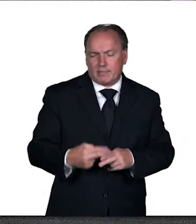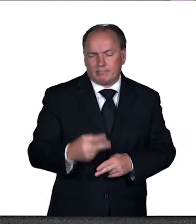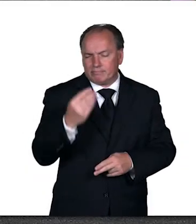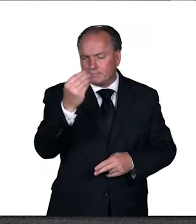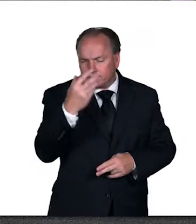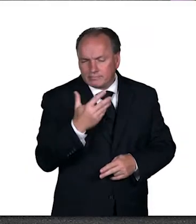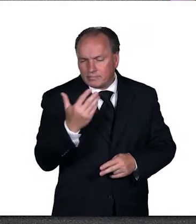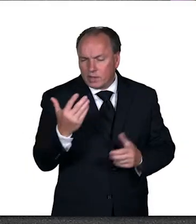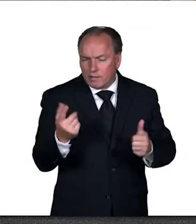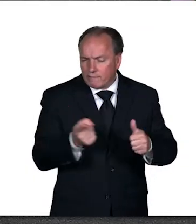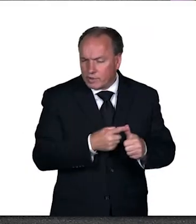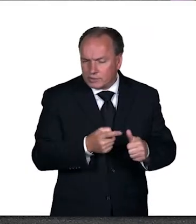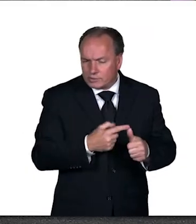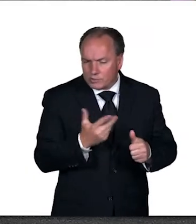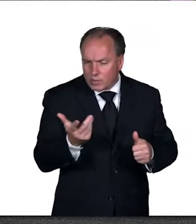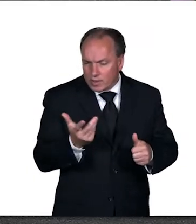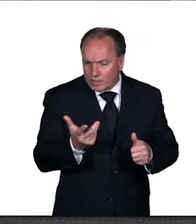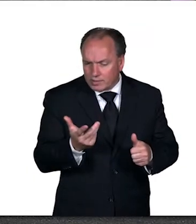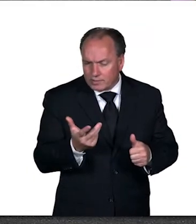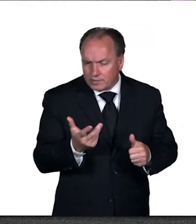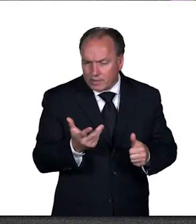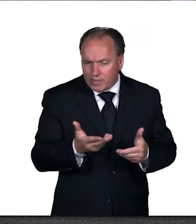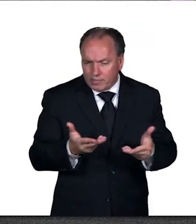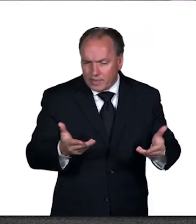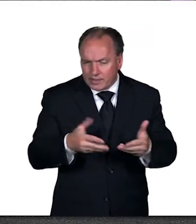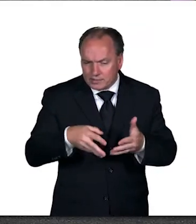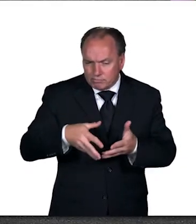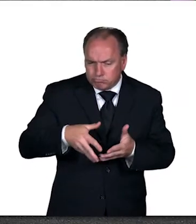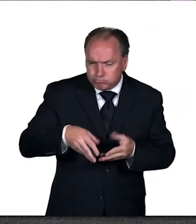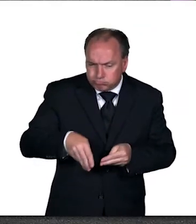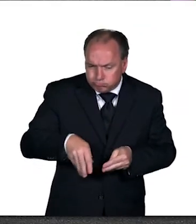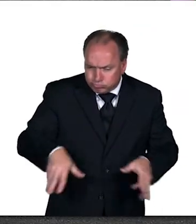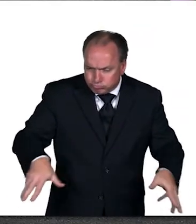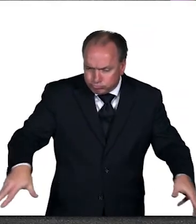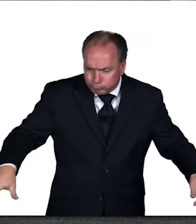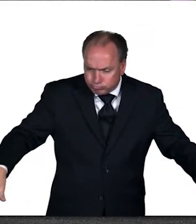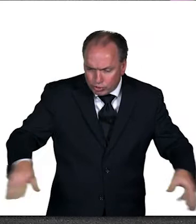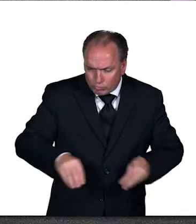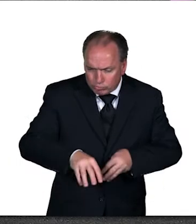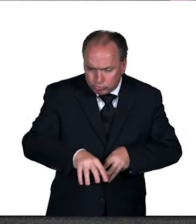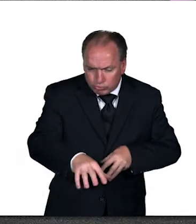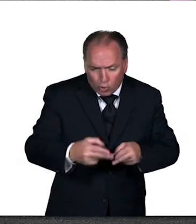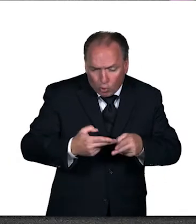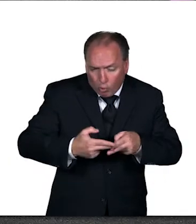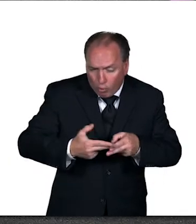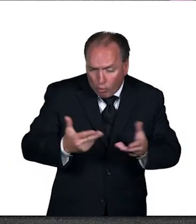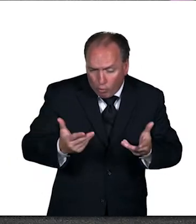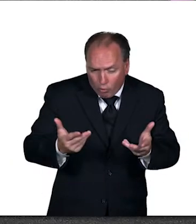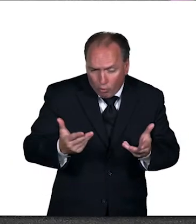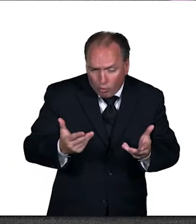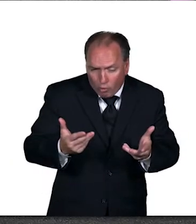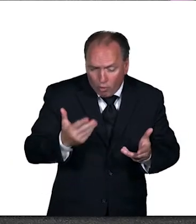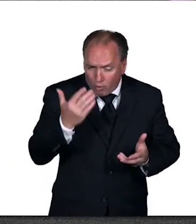All right, our first one we talked about were the things that go into the ground and they grow really, really,